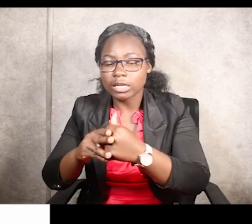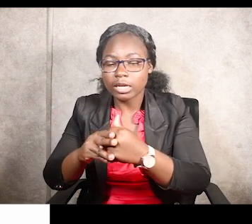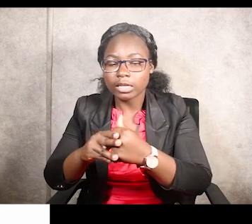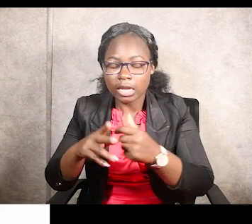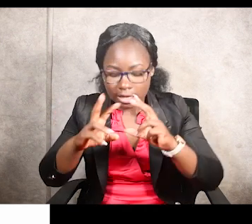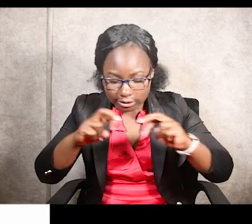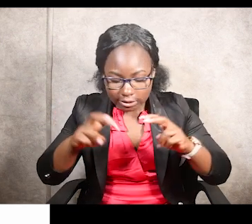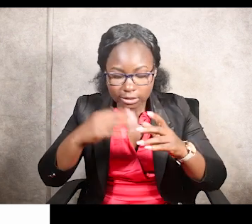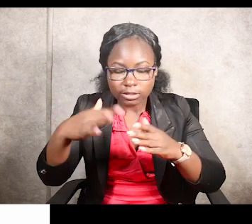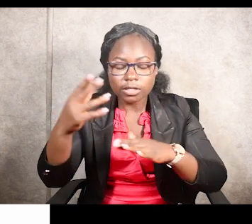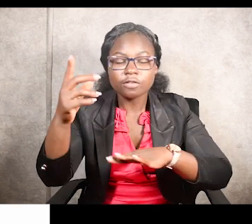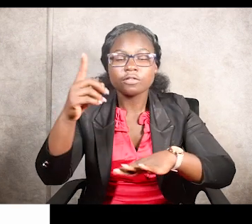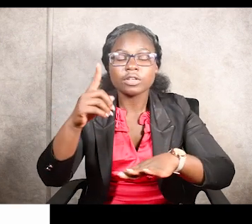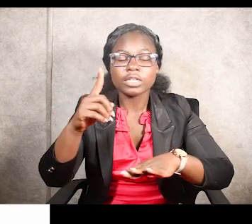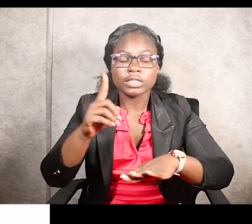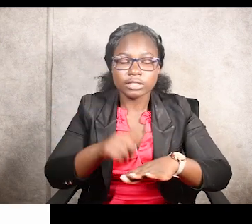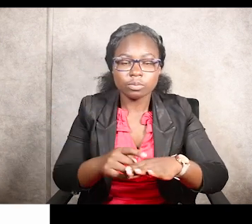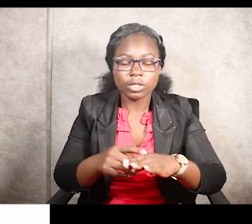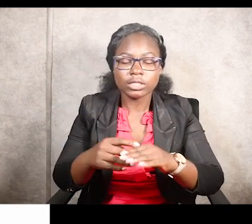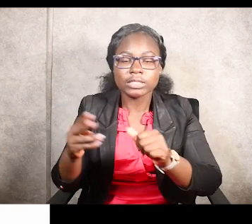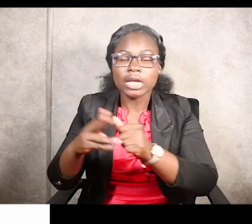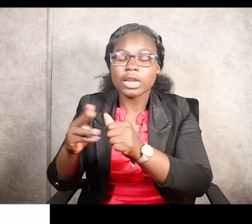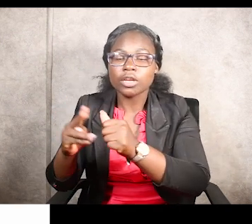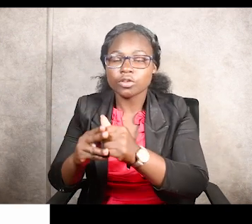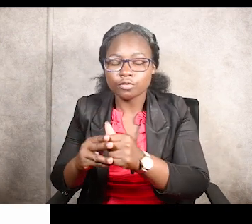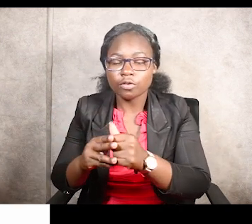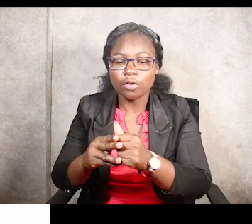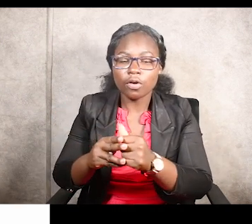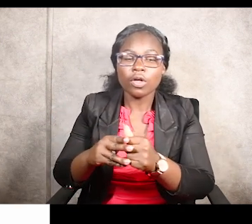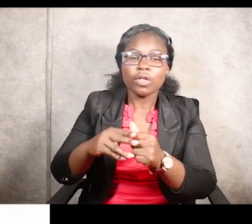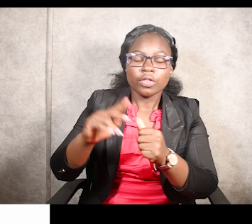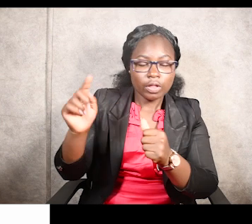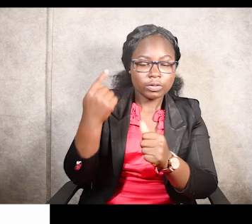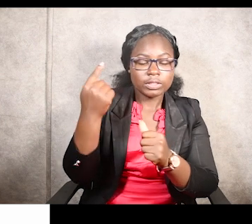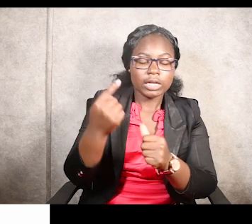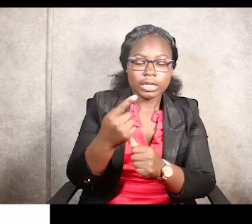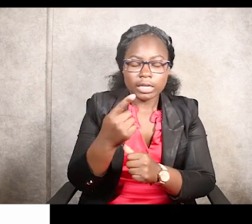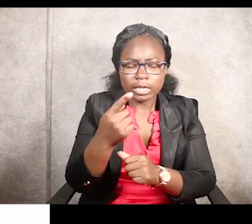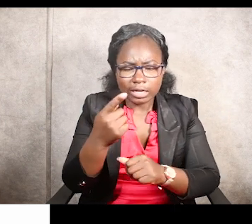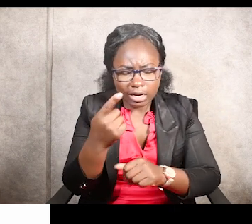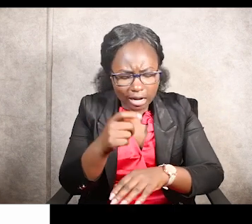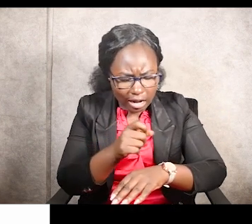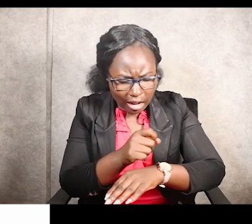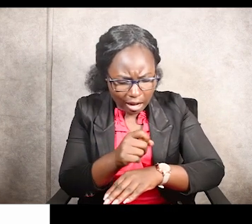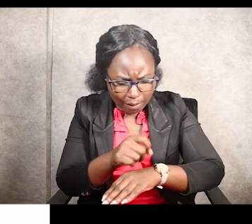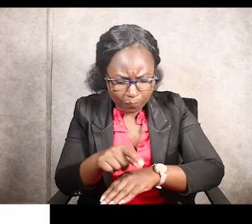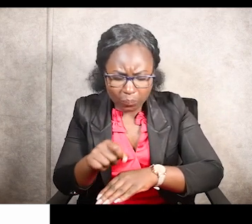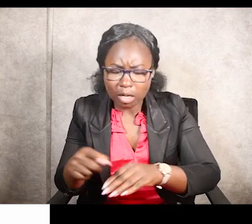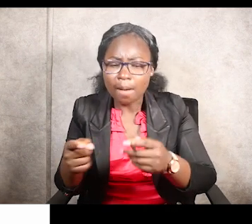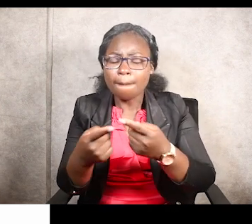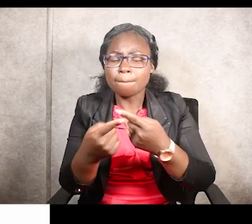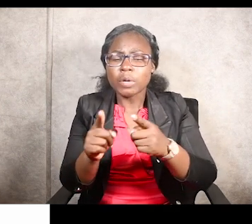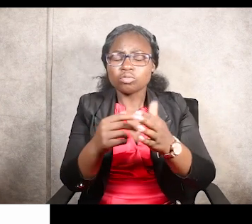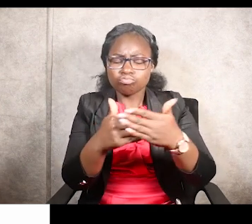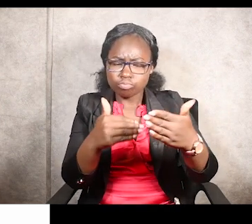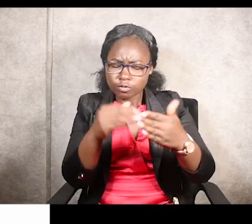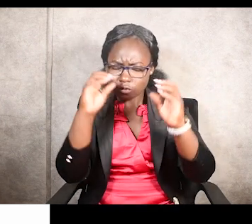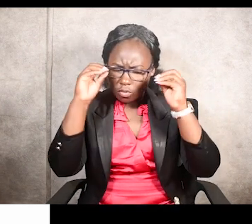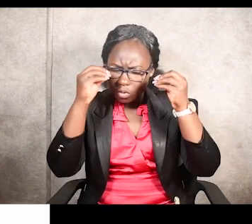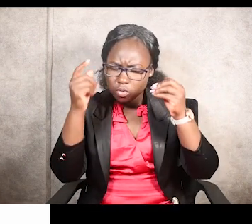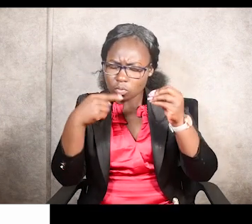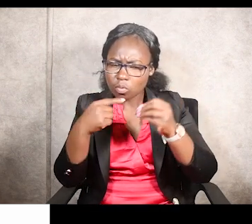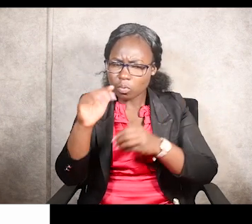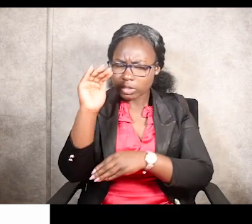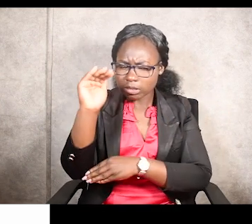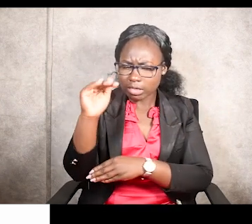is 594,000 in a minute. But before Google, who was asked this question? Google came